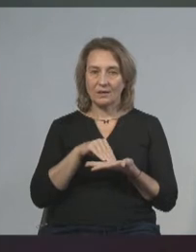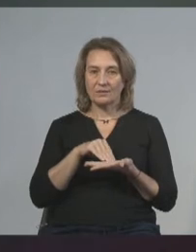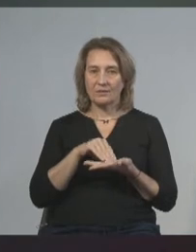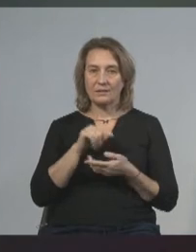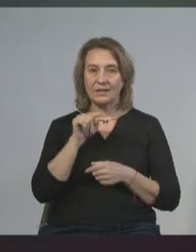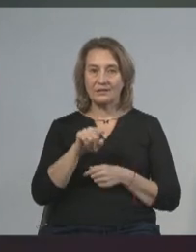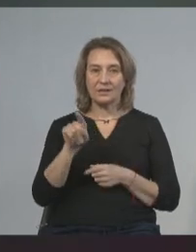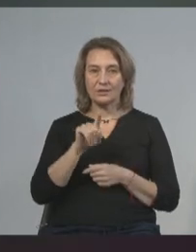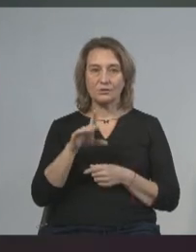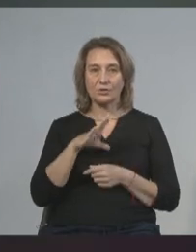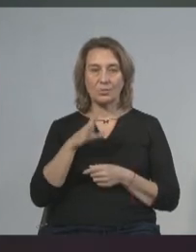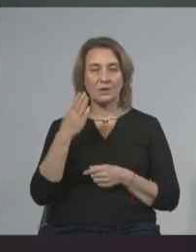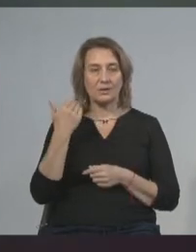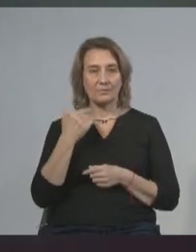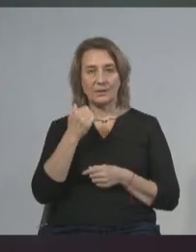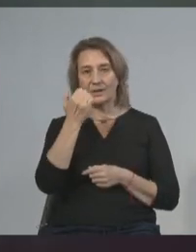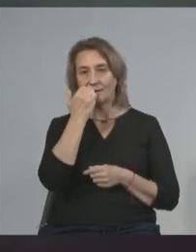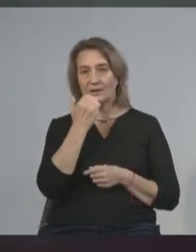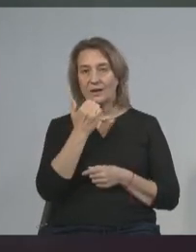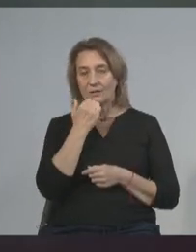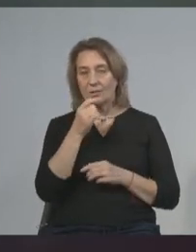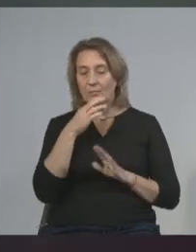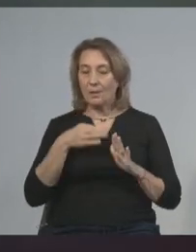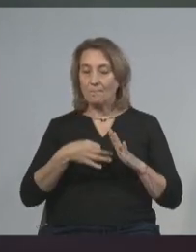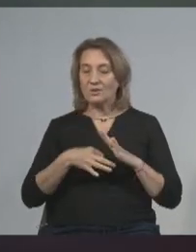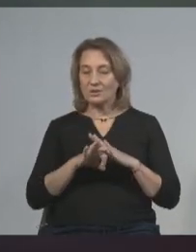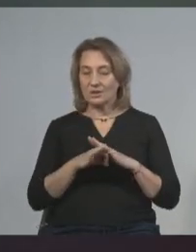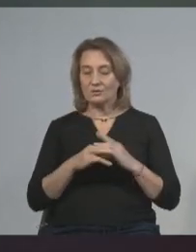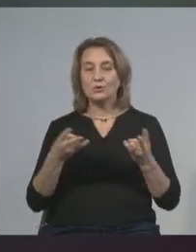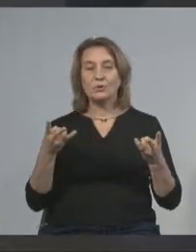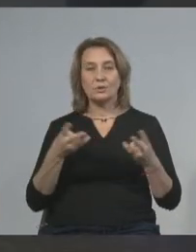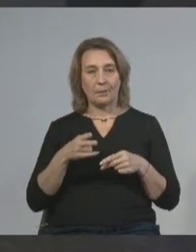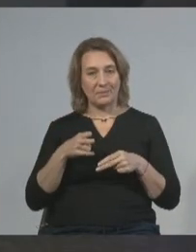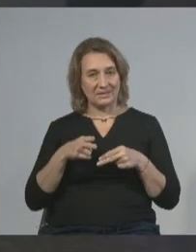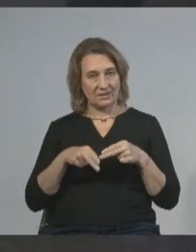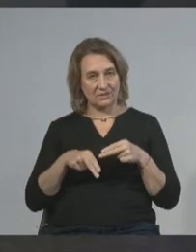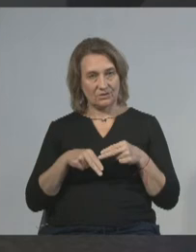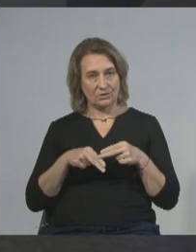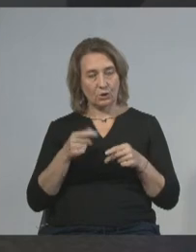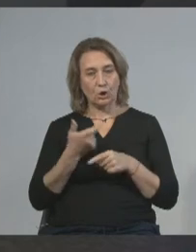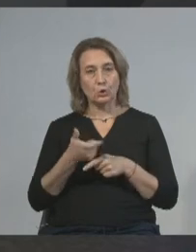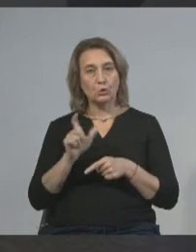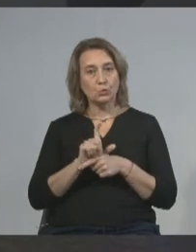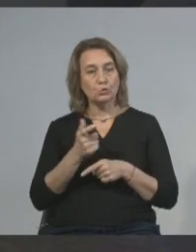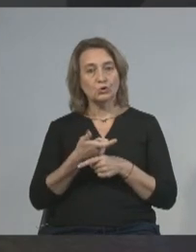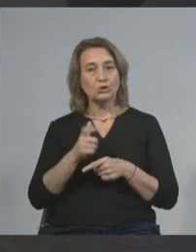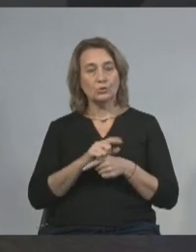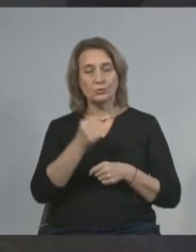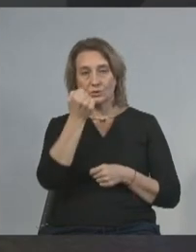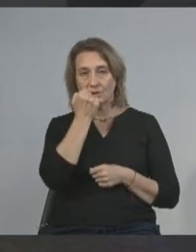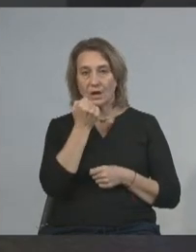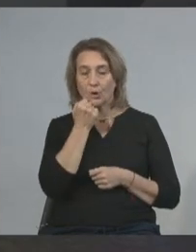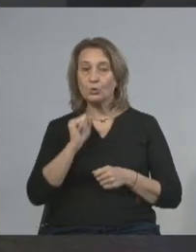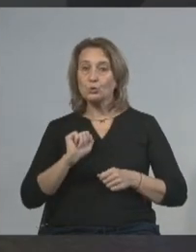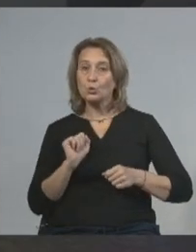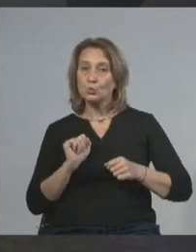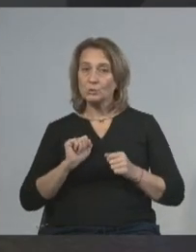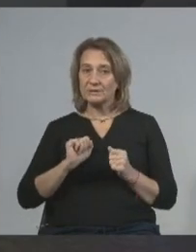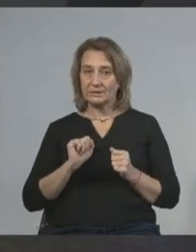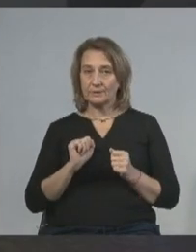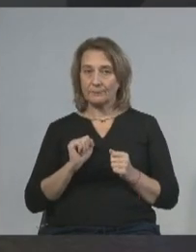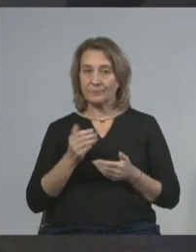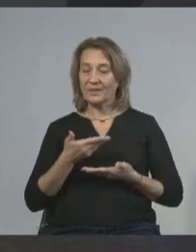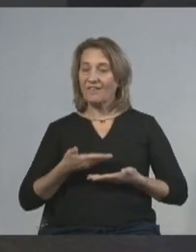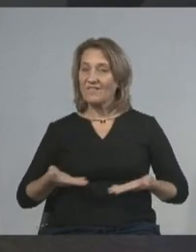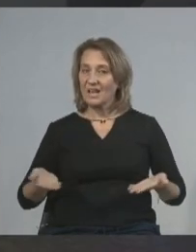repeat uh mistakes thank you valeria i hear that we have to stop thank you